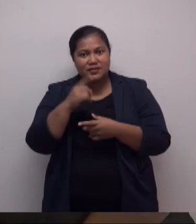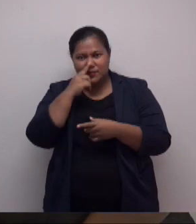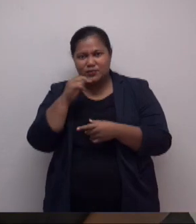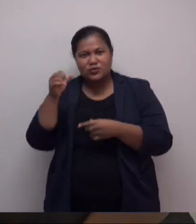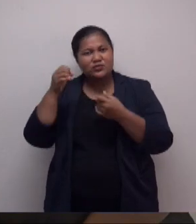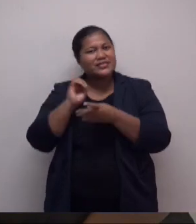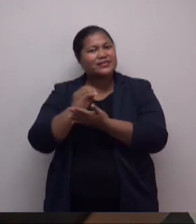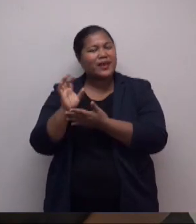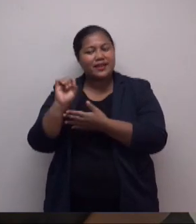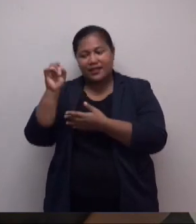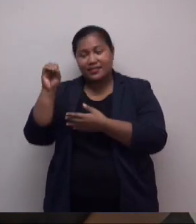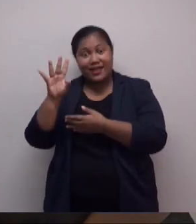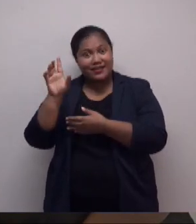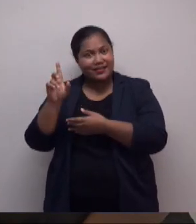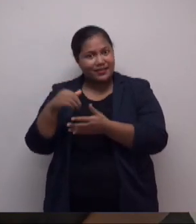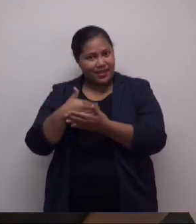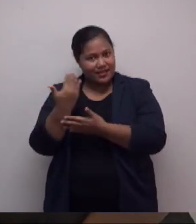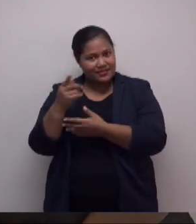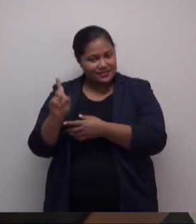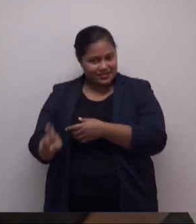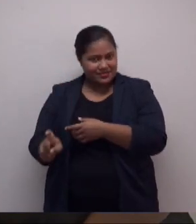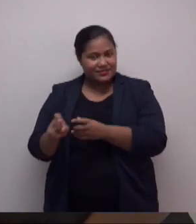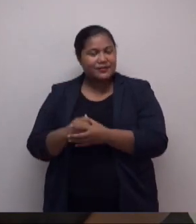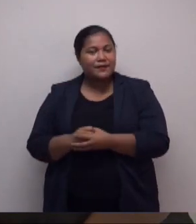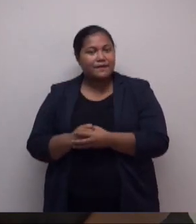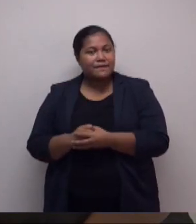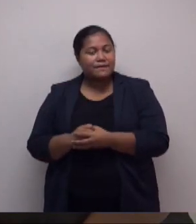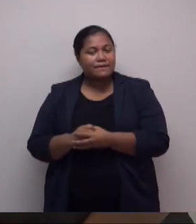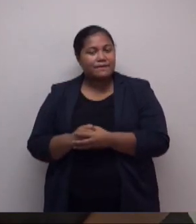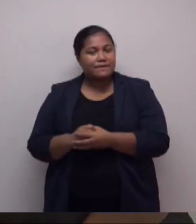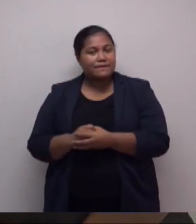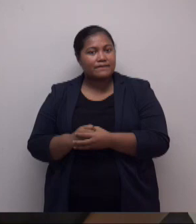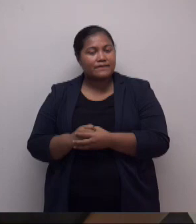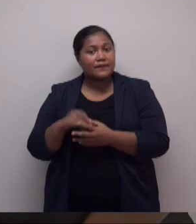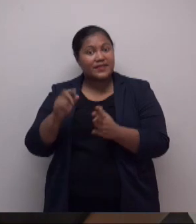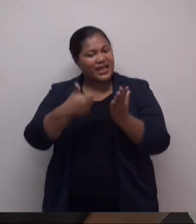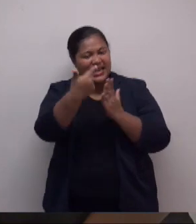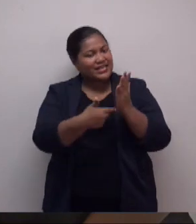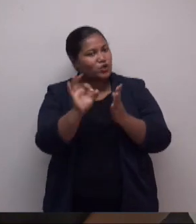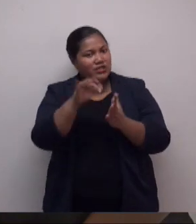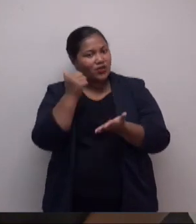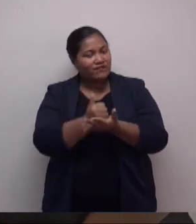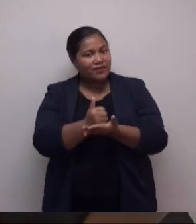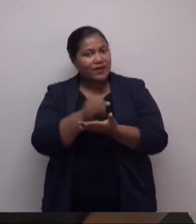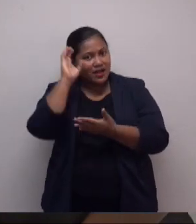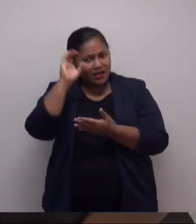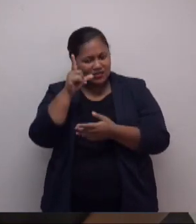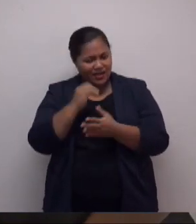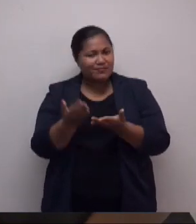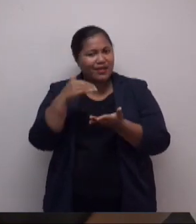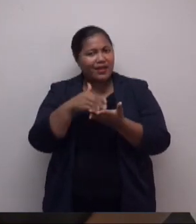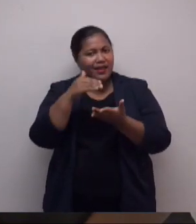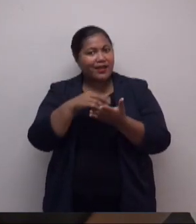days in any of these places. This list isn't fixed. Countries can be added as they